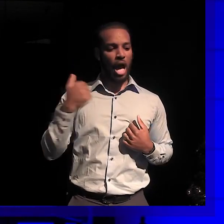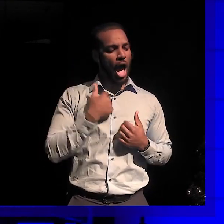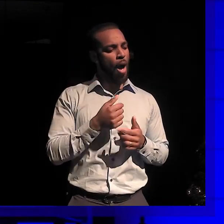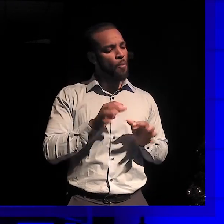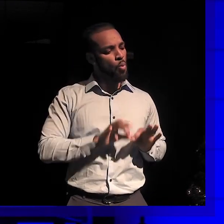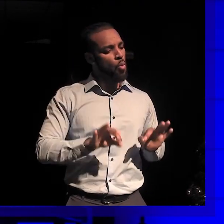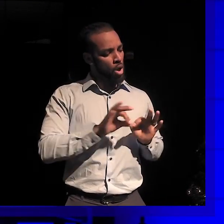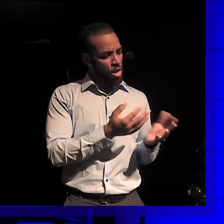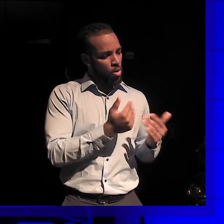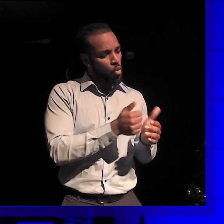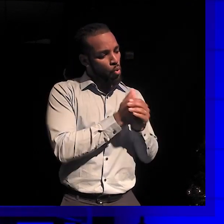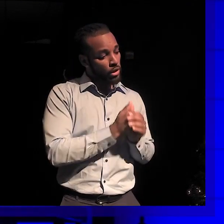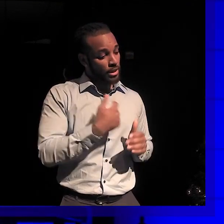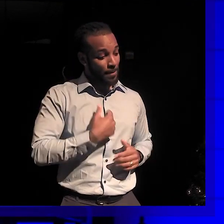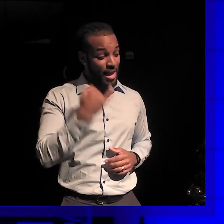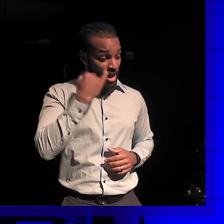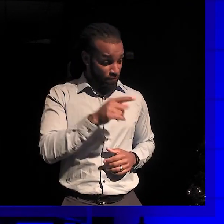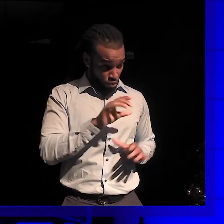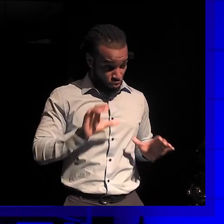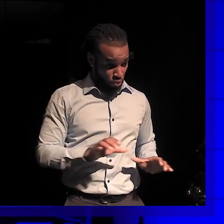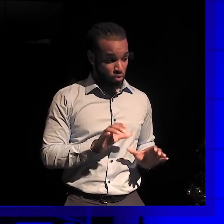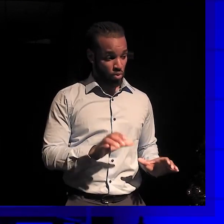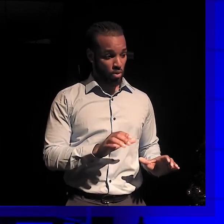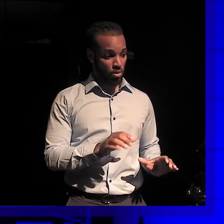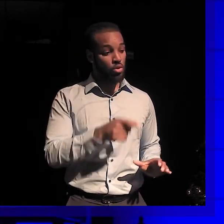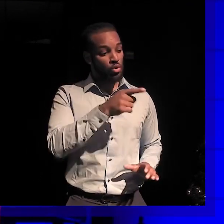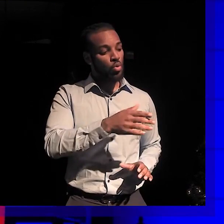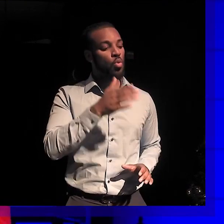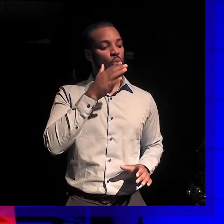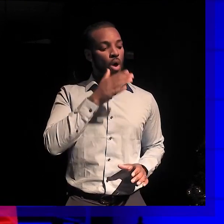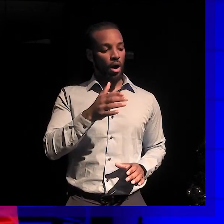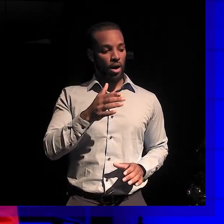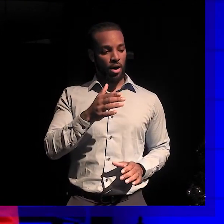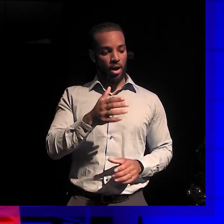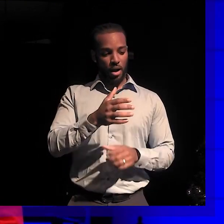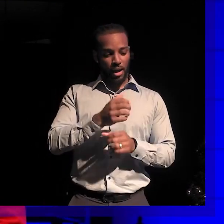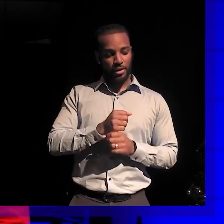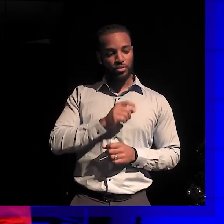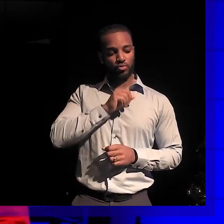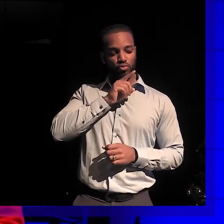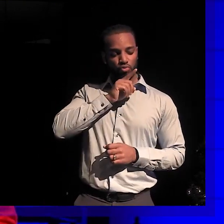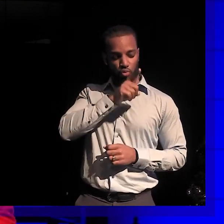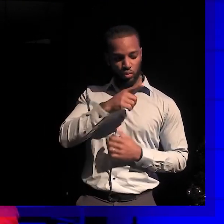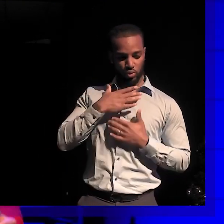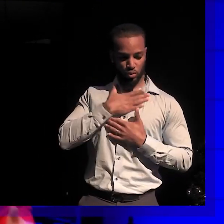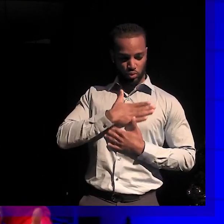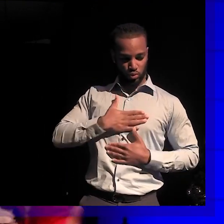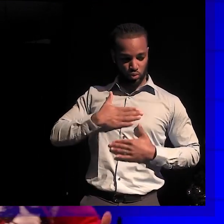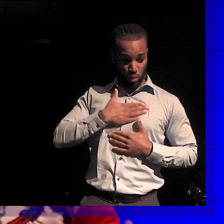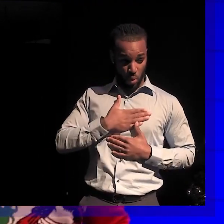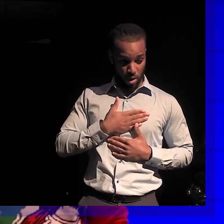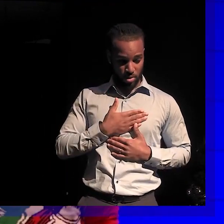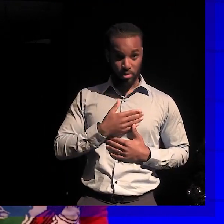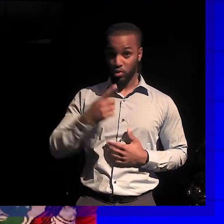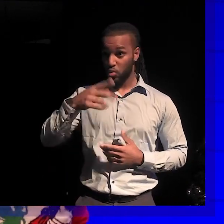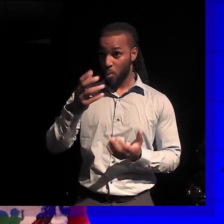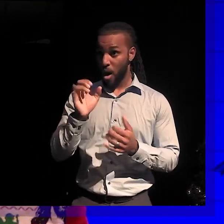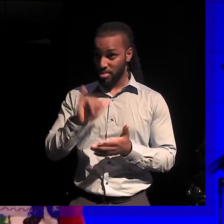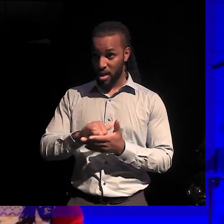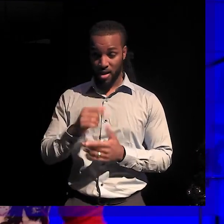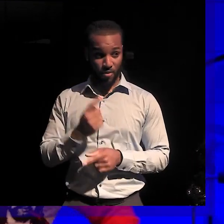worship. Worship me. And if you do so, you will get true joy. Do you want that kind of